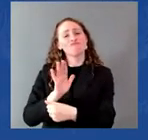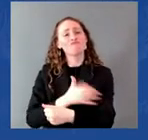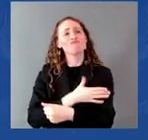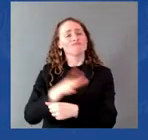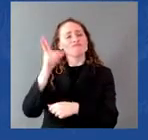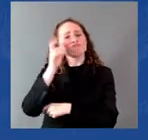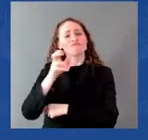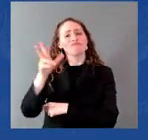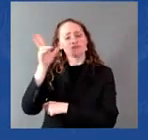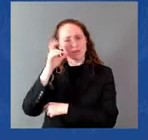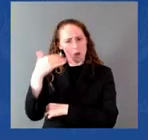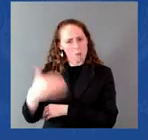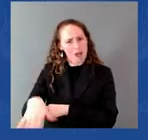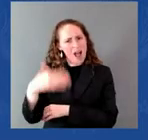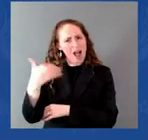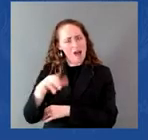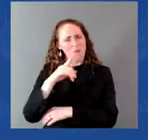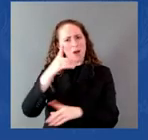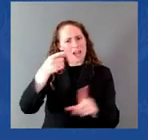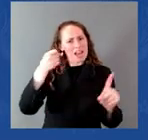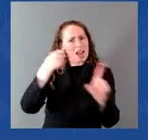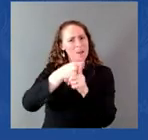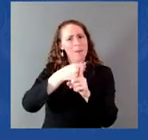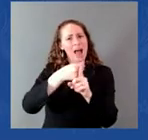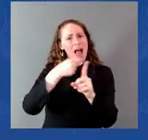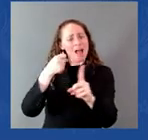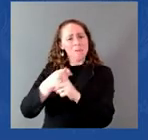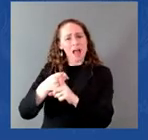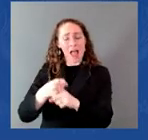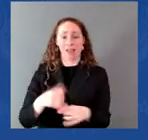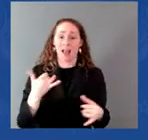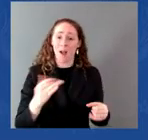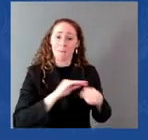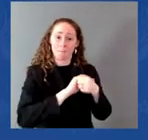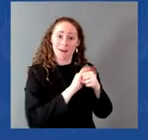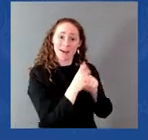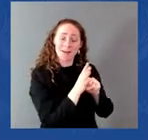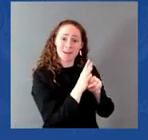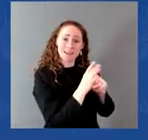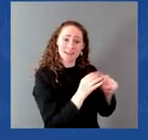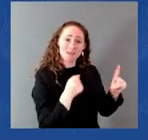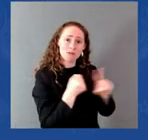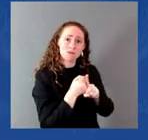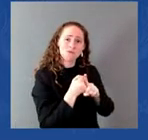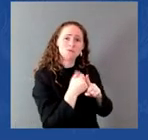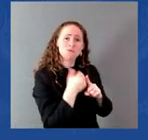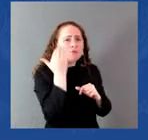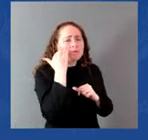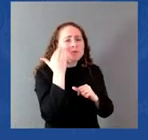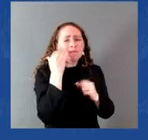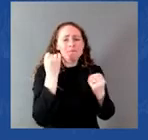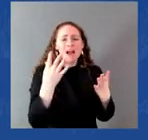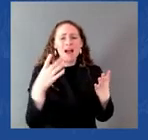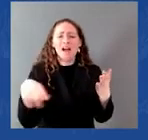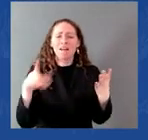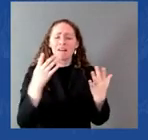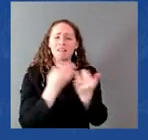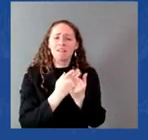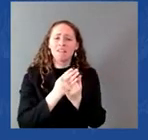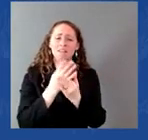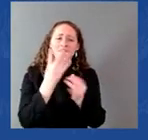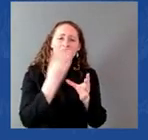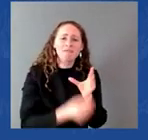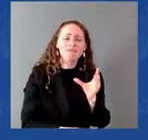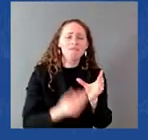loss and pain. As we move forward toward repair and renewal, the artist's vision is as important as it ever has been. I would argue more